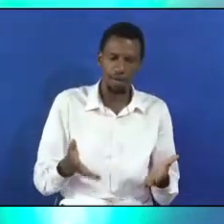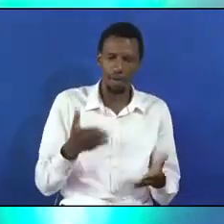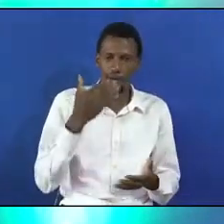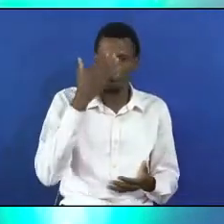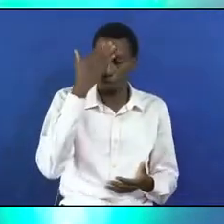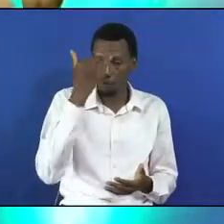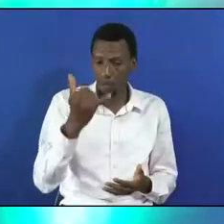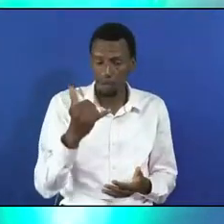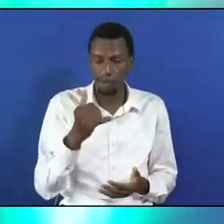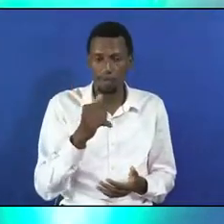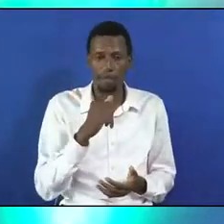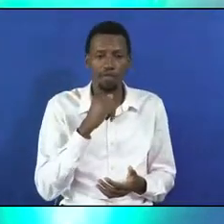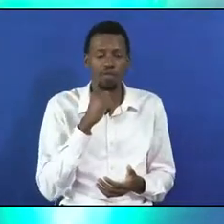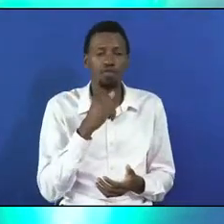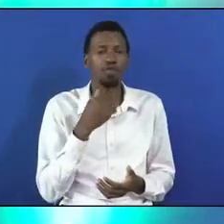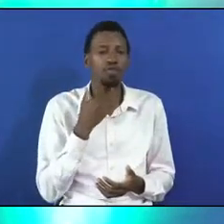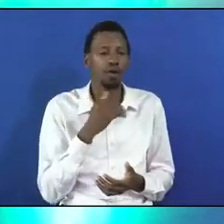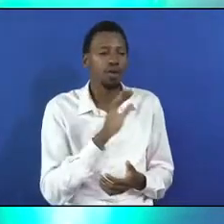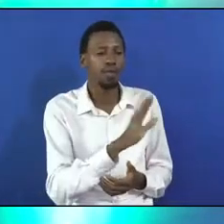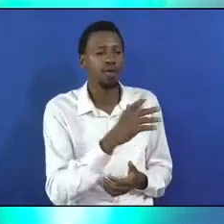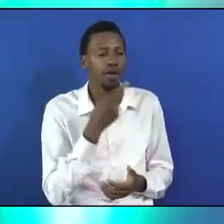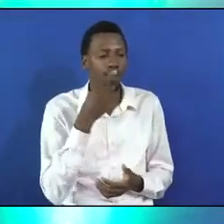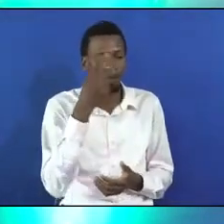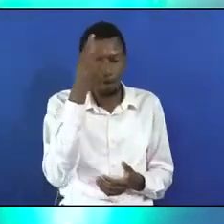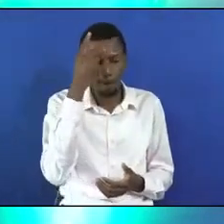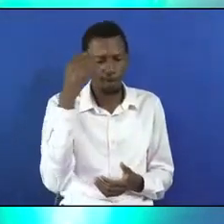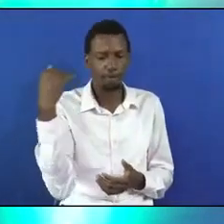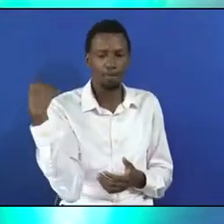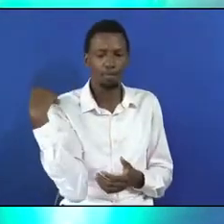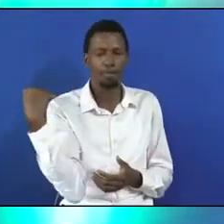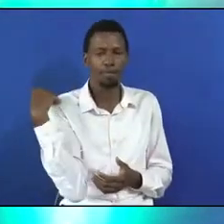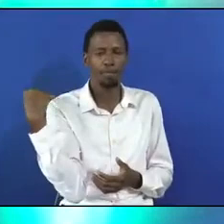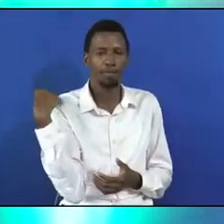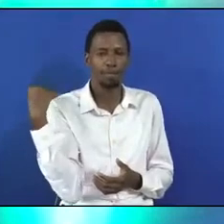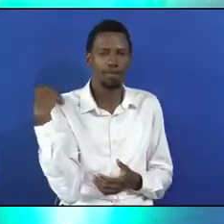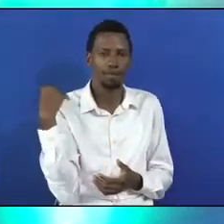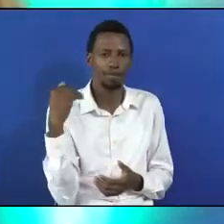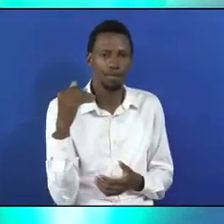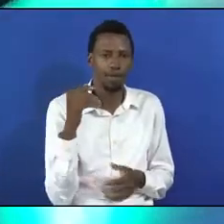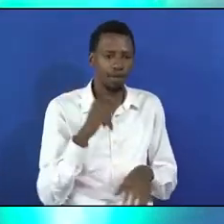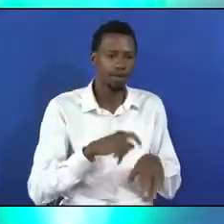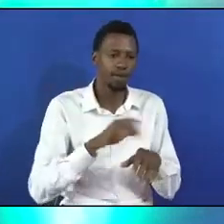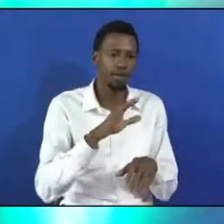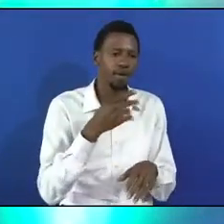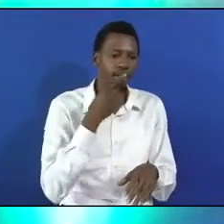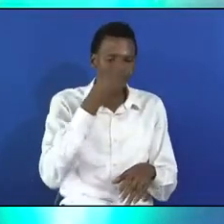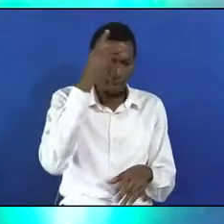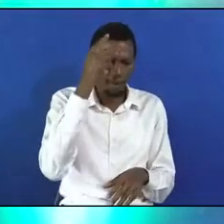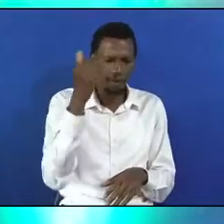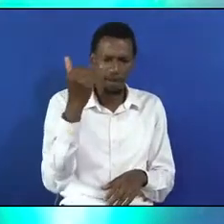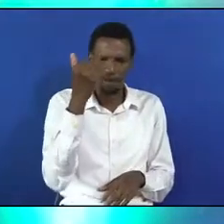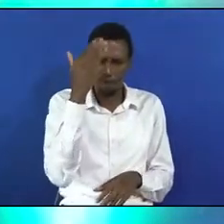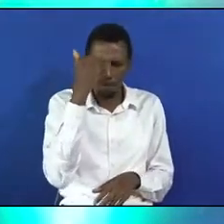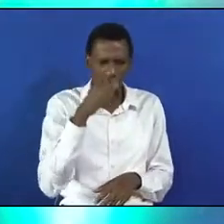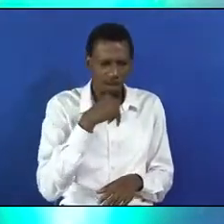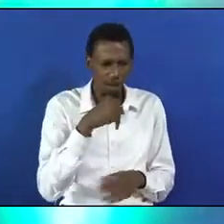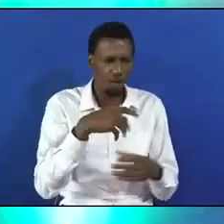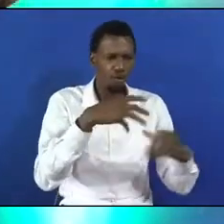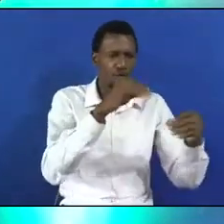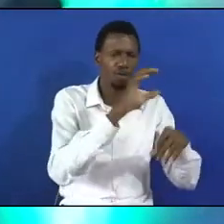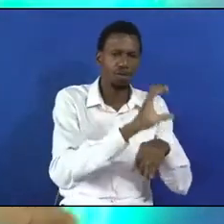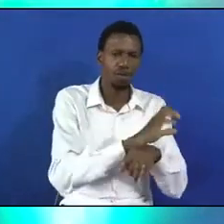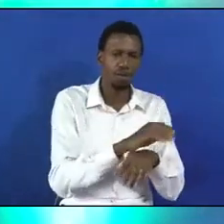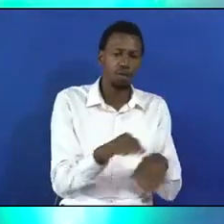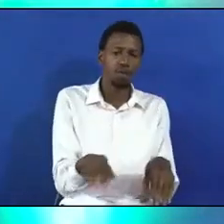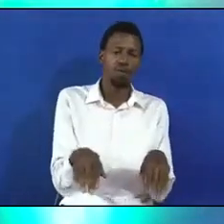didn't want to be bothered by their parents. Especially our youths, why are you not going to church? So they are just here. They are waiting for me to end